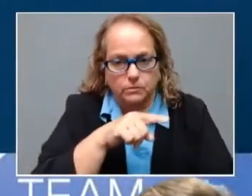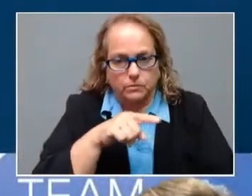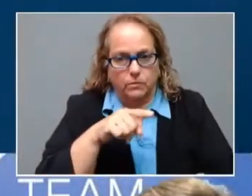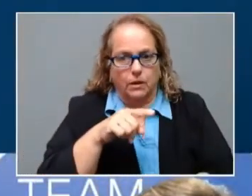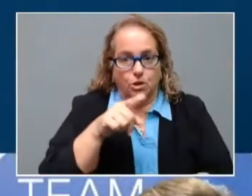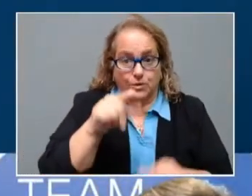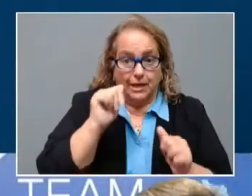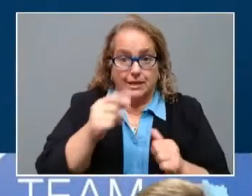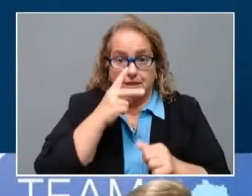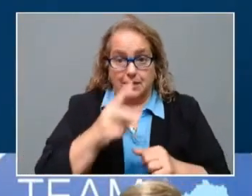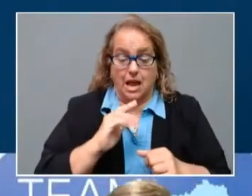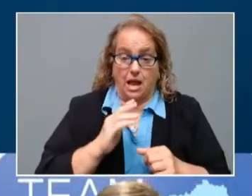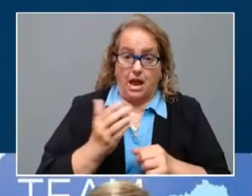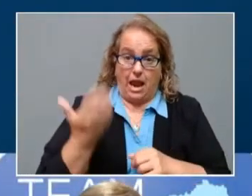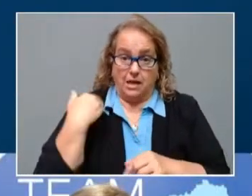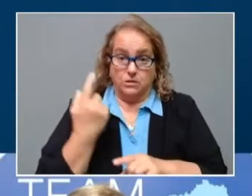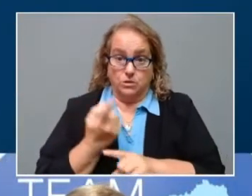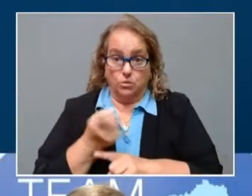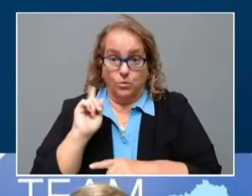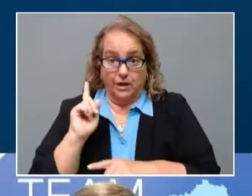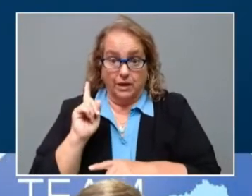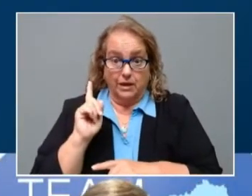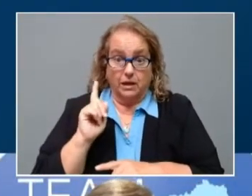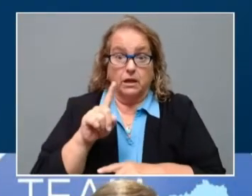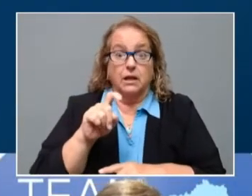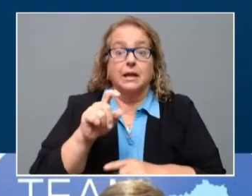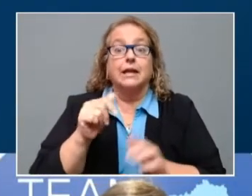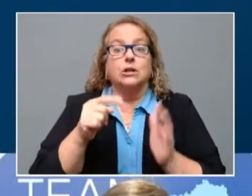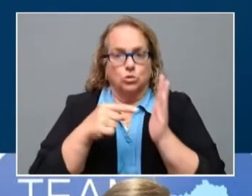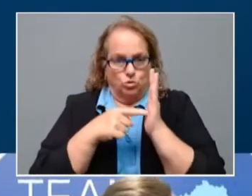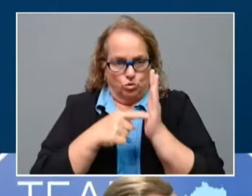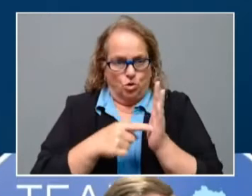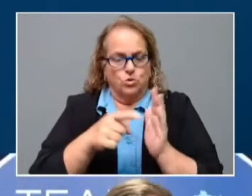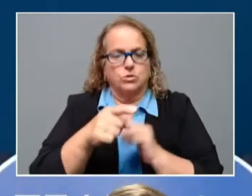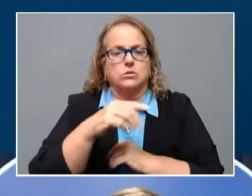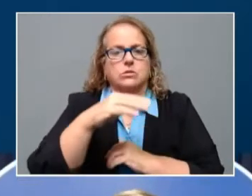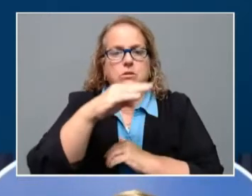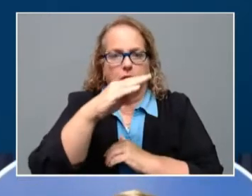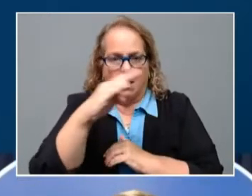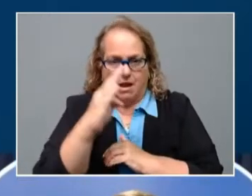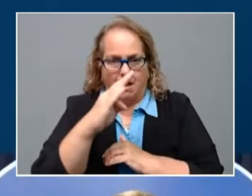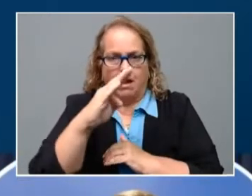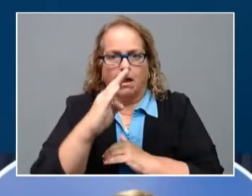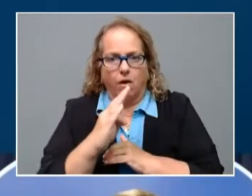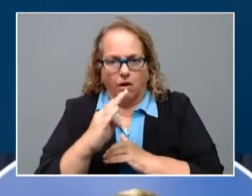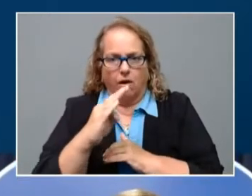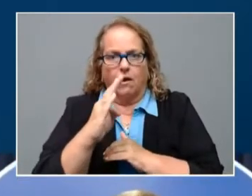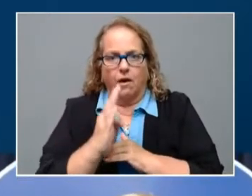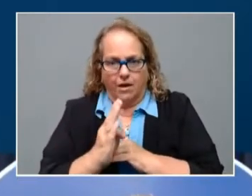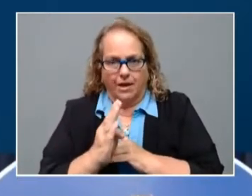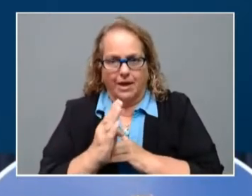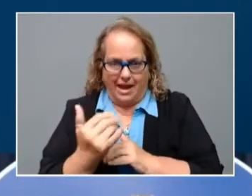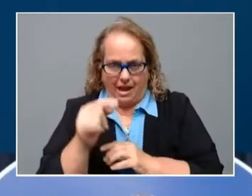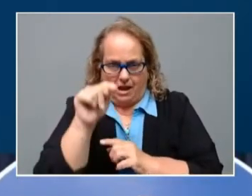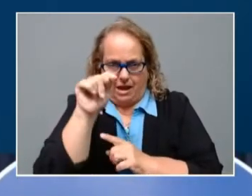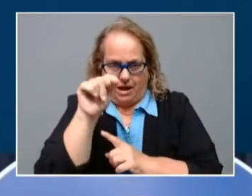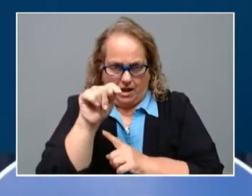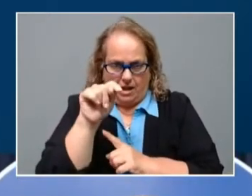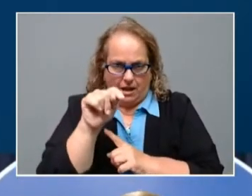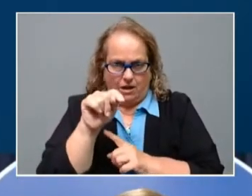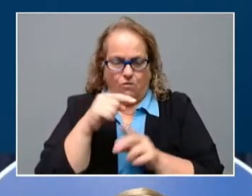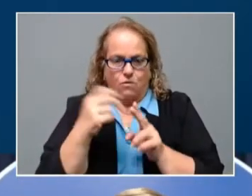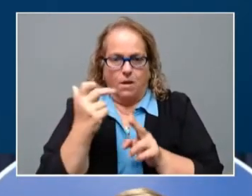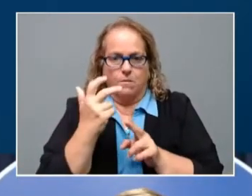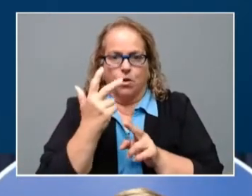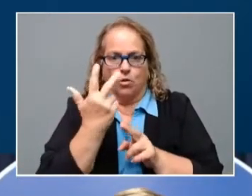last week does show a decline from really the 3 previous weeks. What we'll